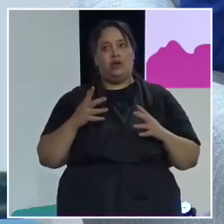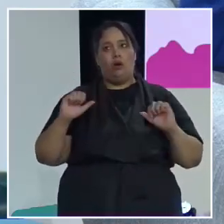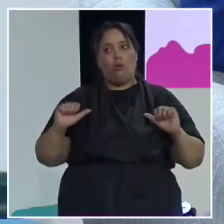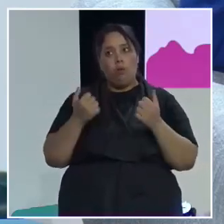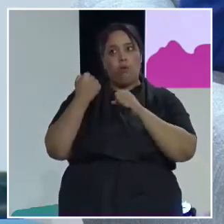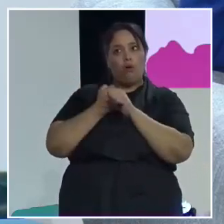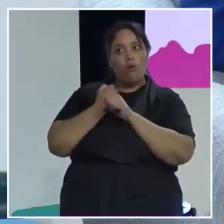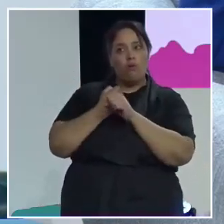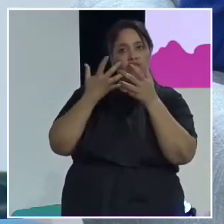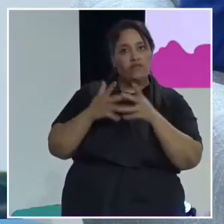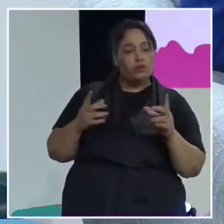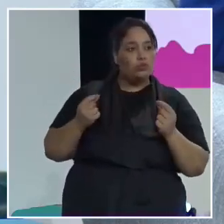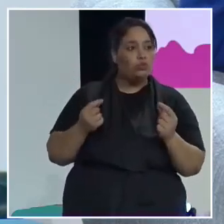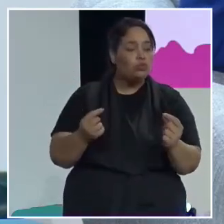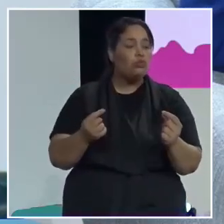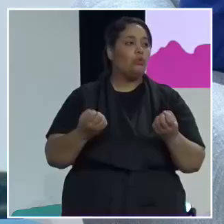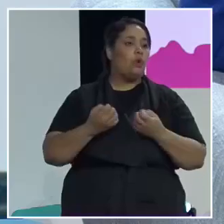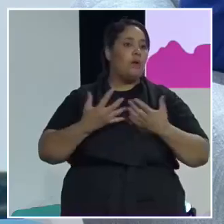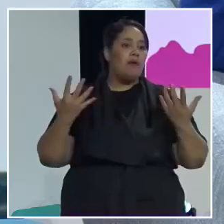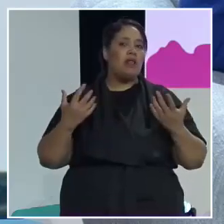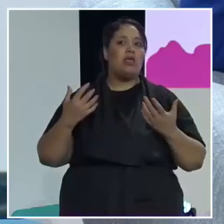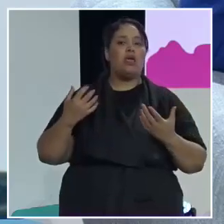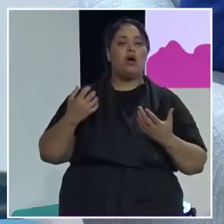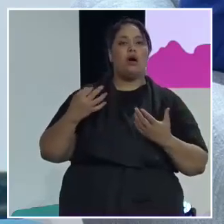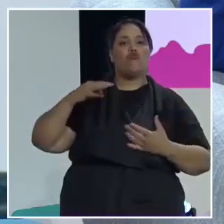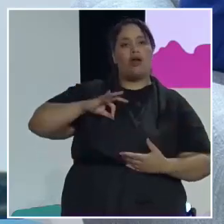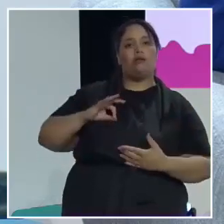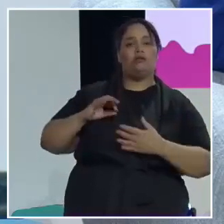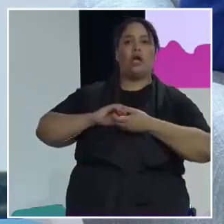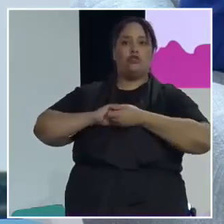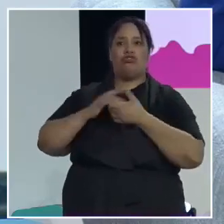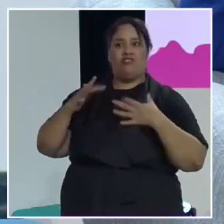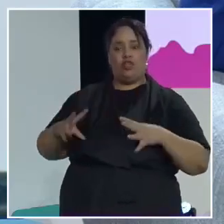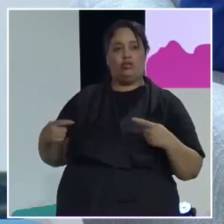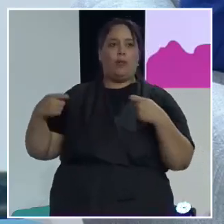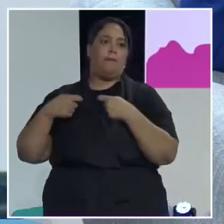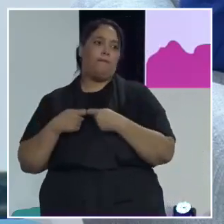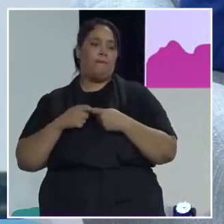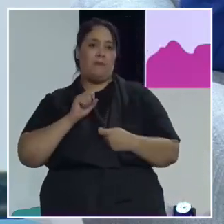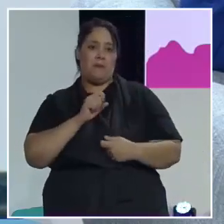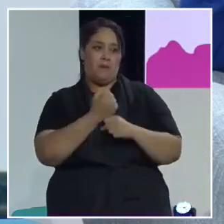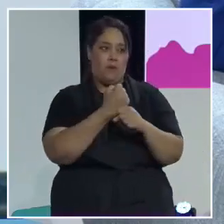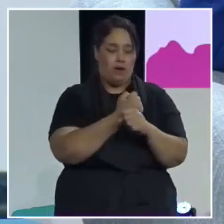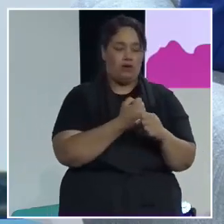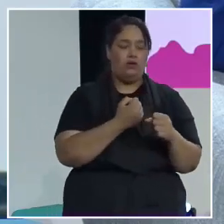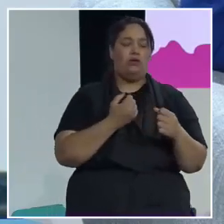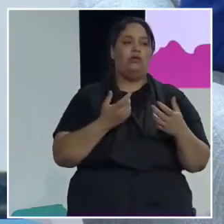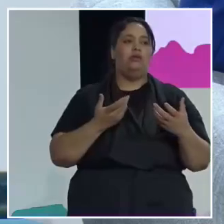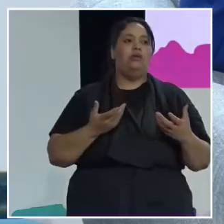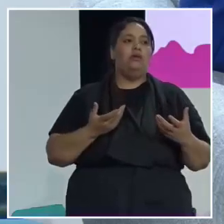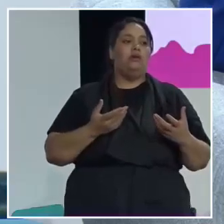on this. Many of the credit rating agencies have contributed to this assignment as well, that